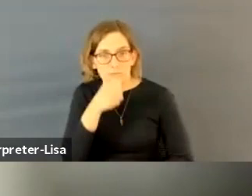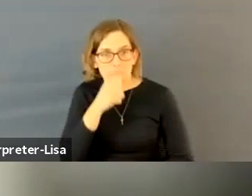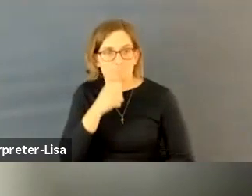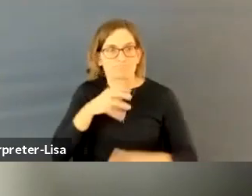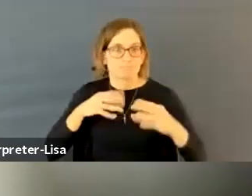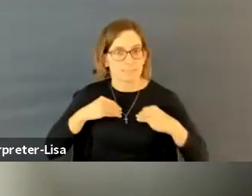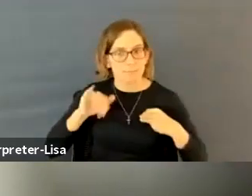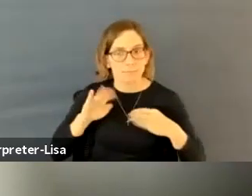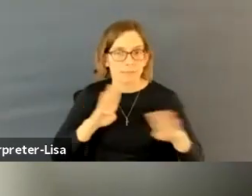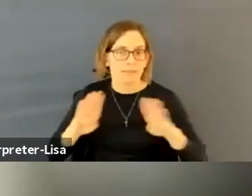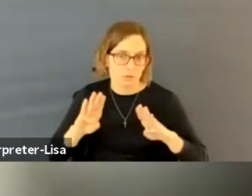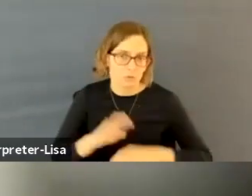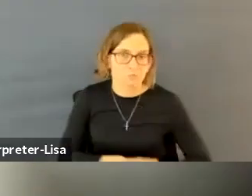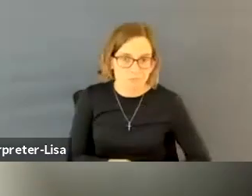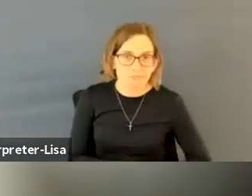behavior.